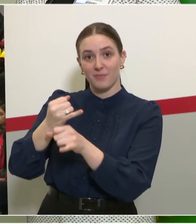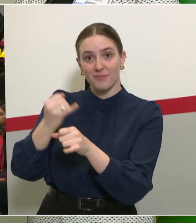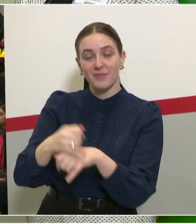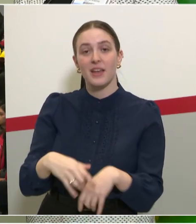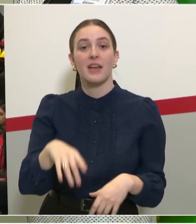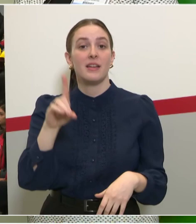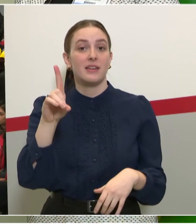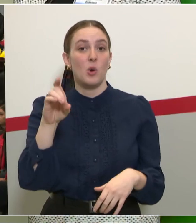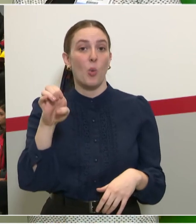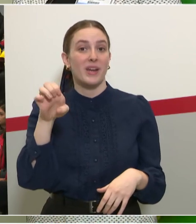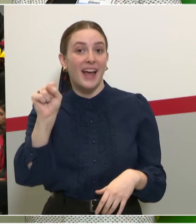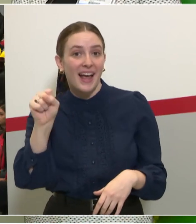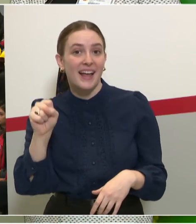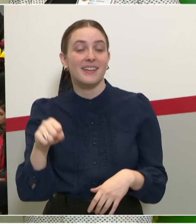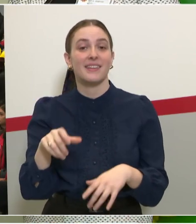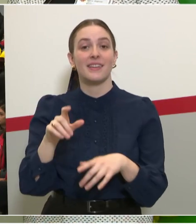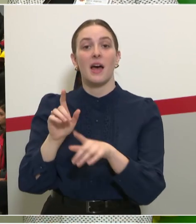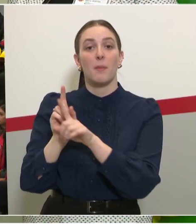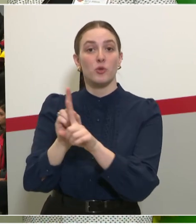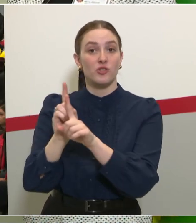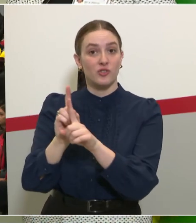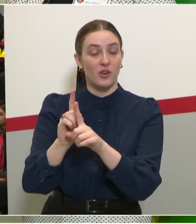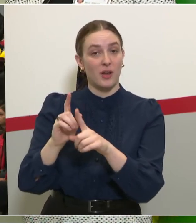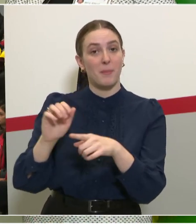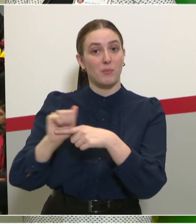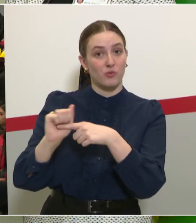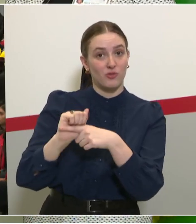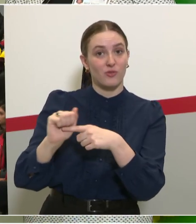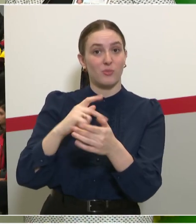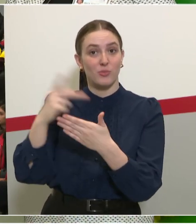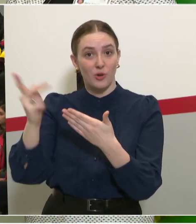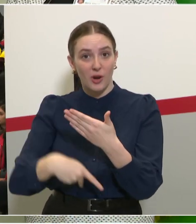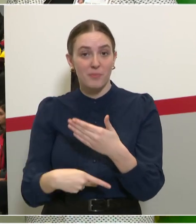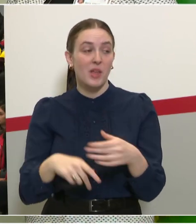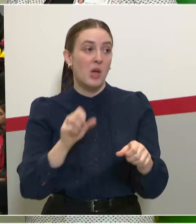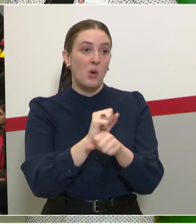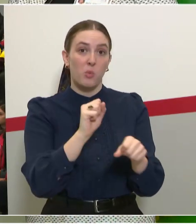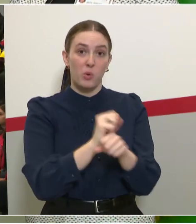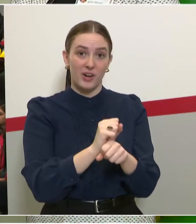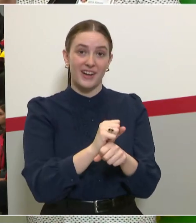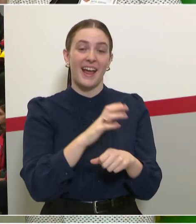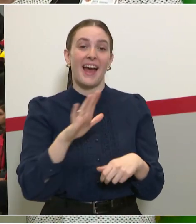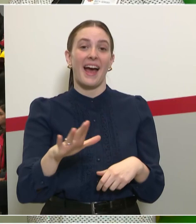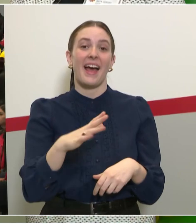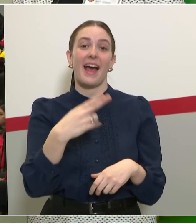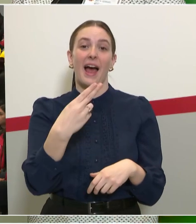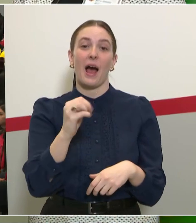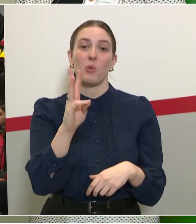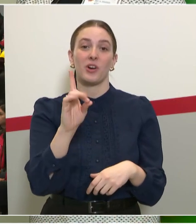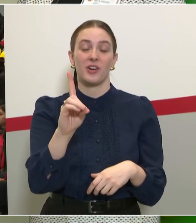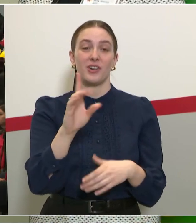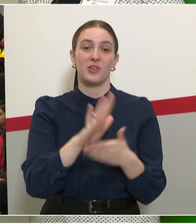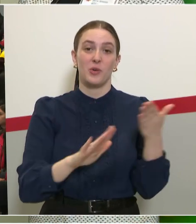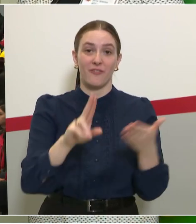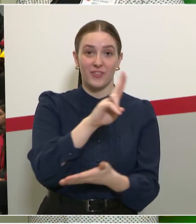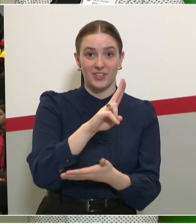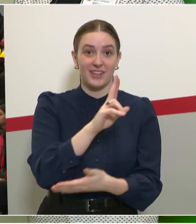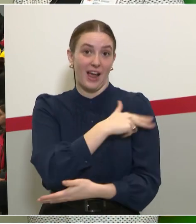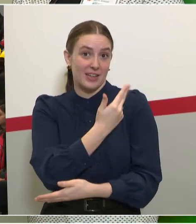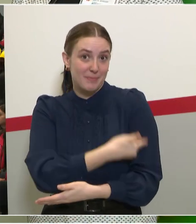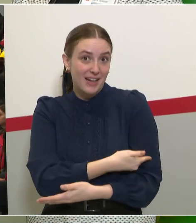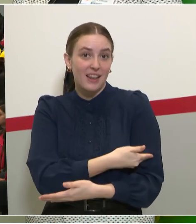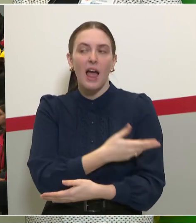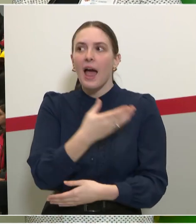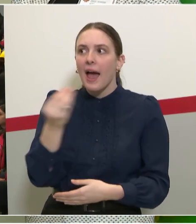Services pre-apprenticeship program, working at Howard University Hospital, and they're also at